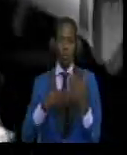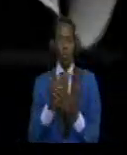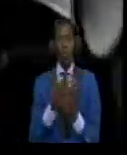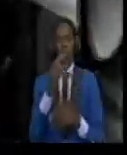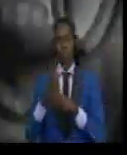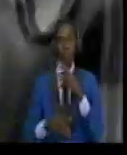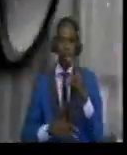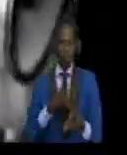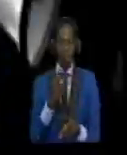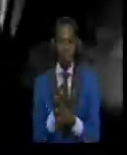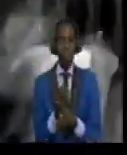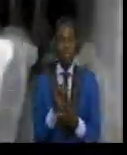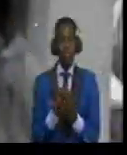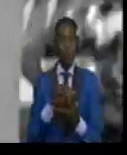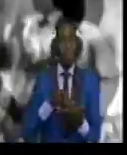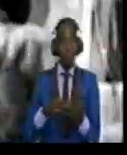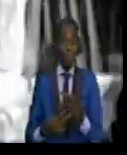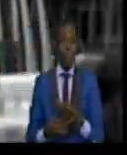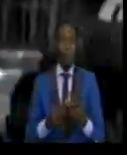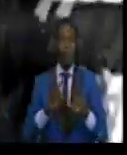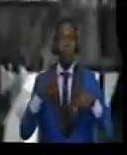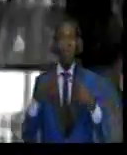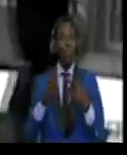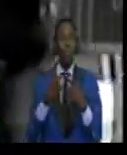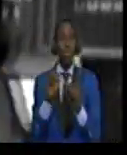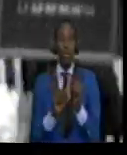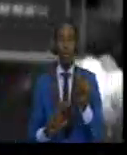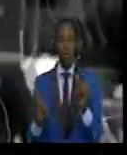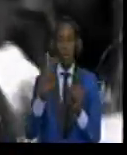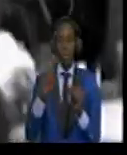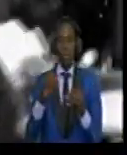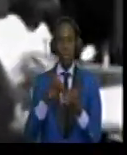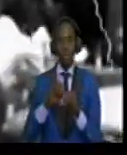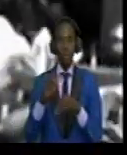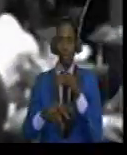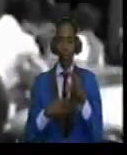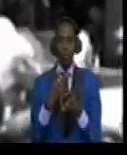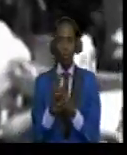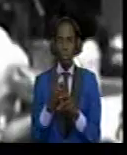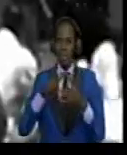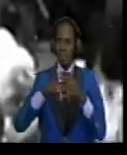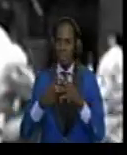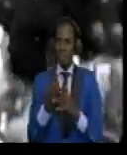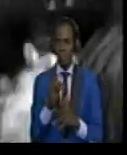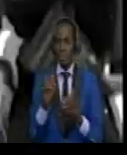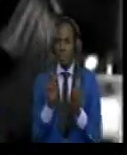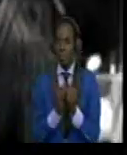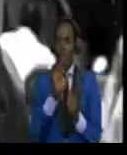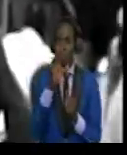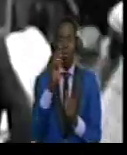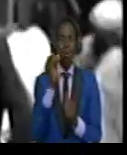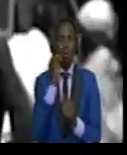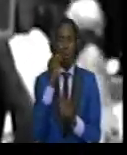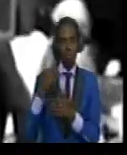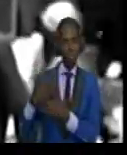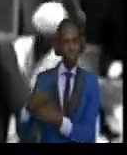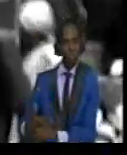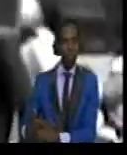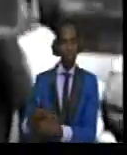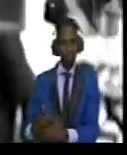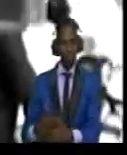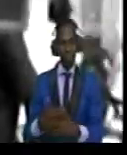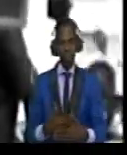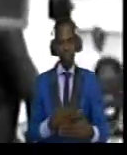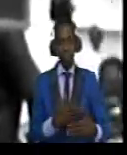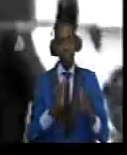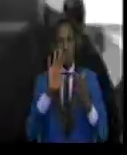go around the whole world. That means then in your community, there shouldn't be anybody that is not hearing the gospel.